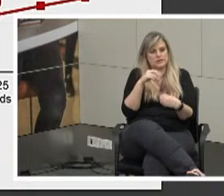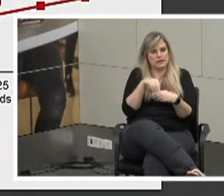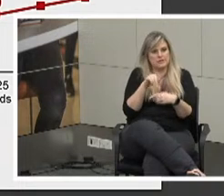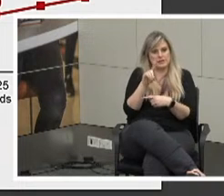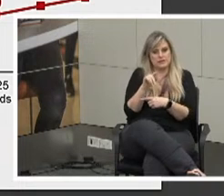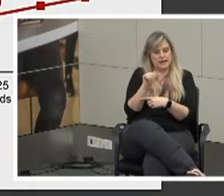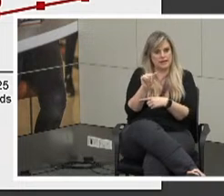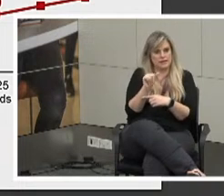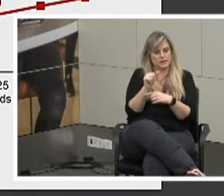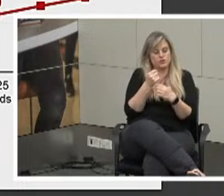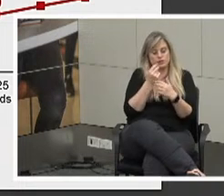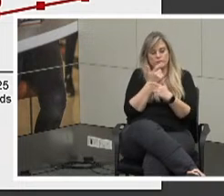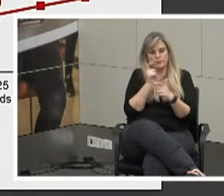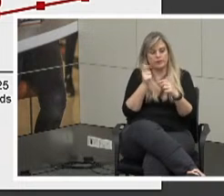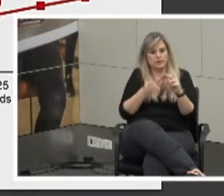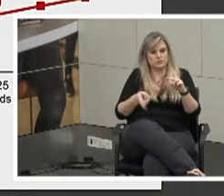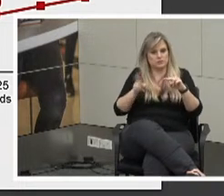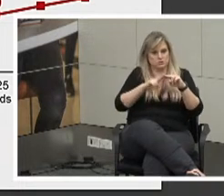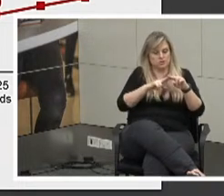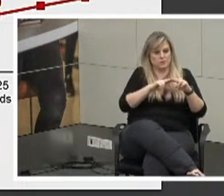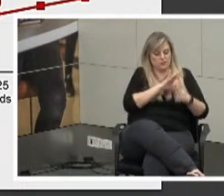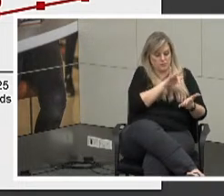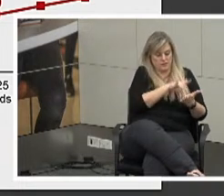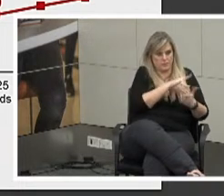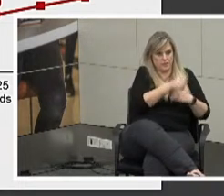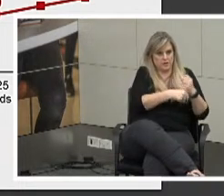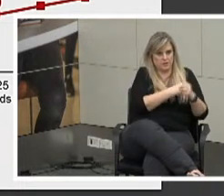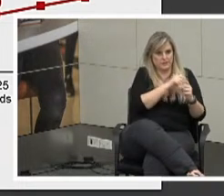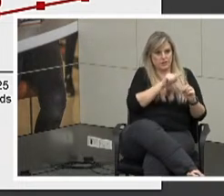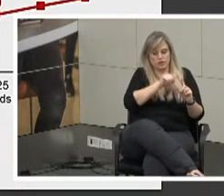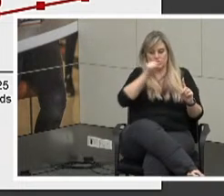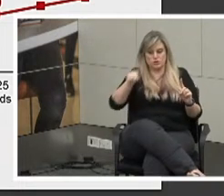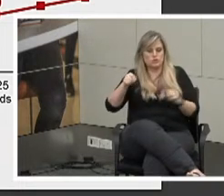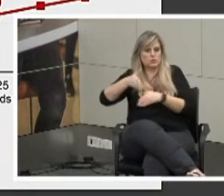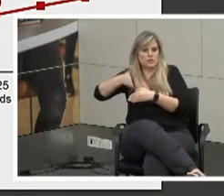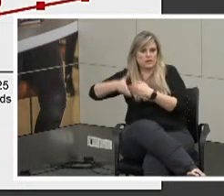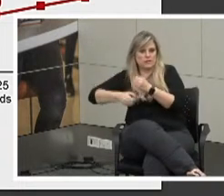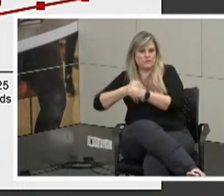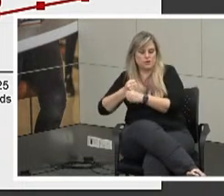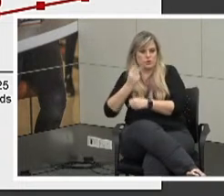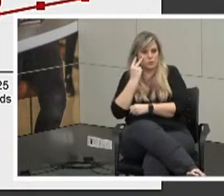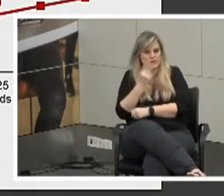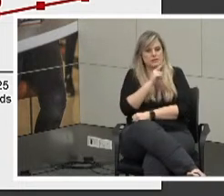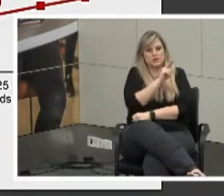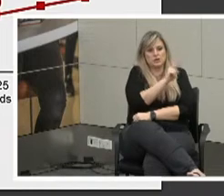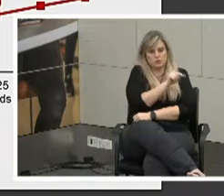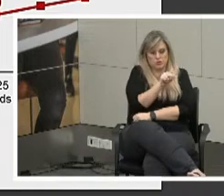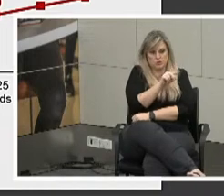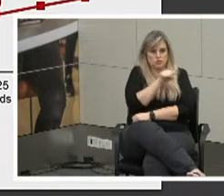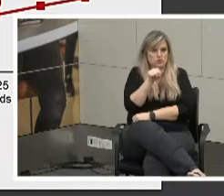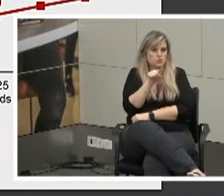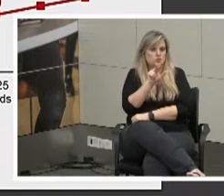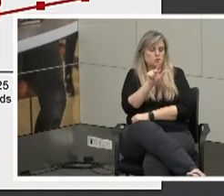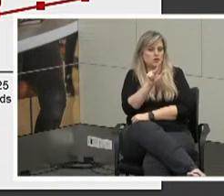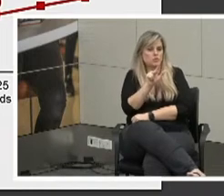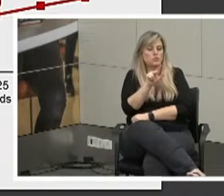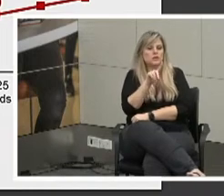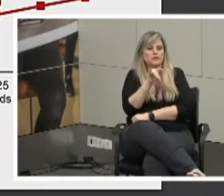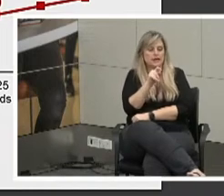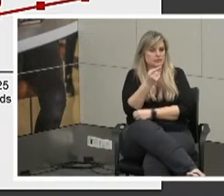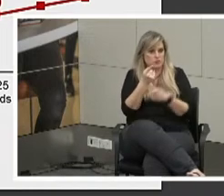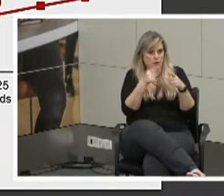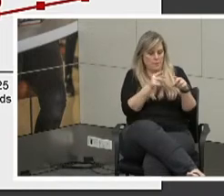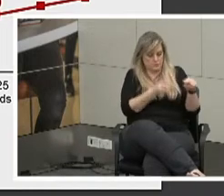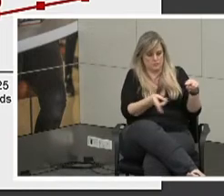a really big jump from middle of the year to end of year data you can see this in the 22 23 data the main reason for